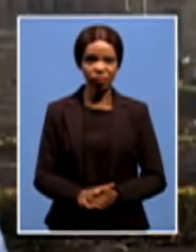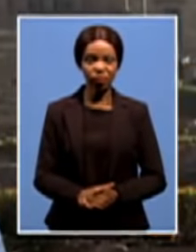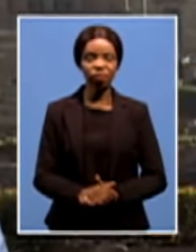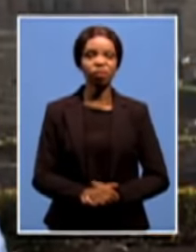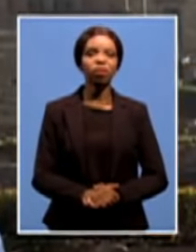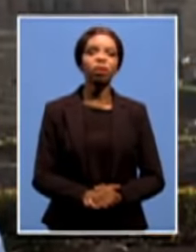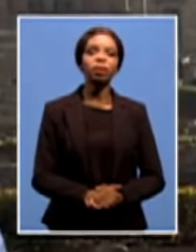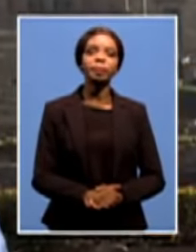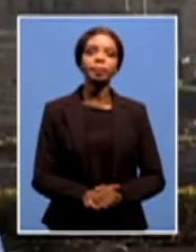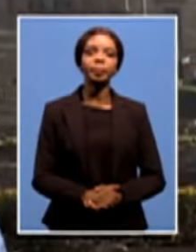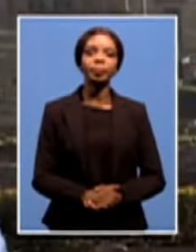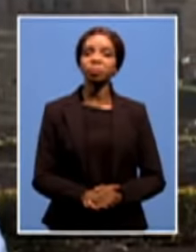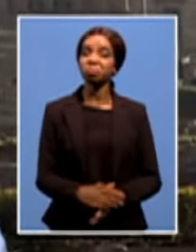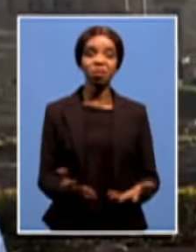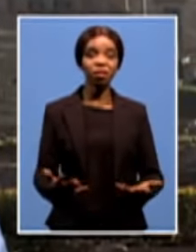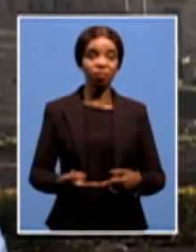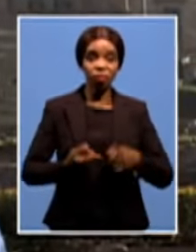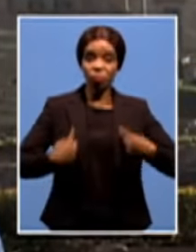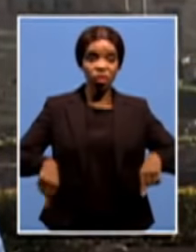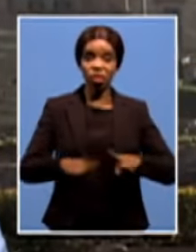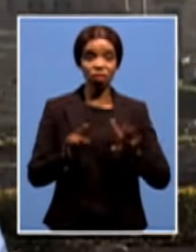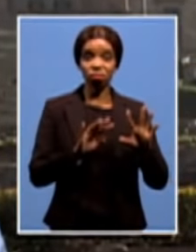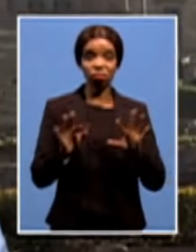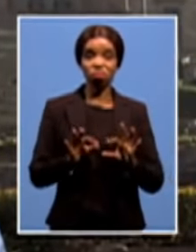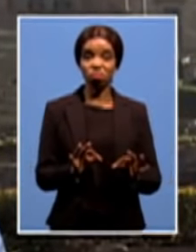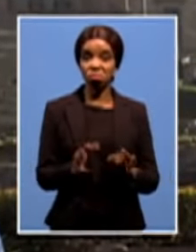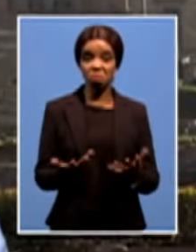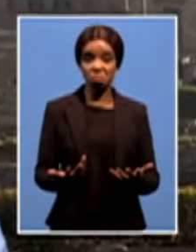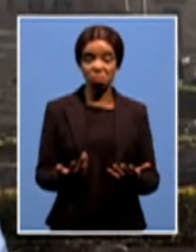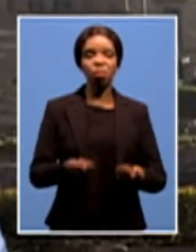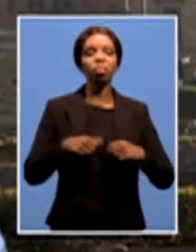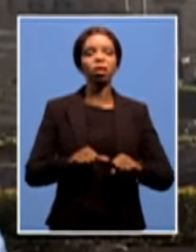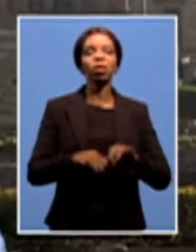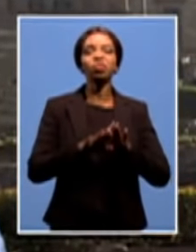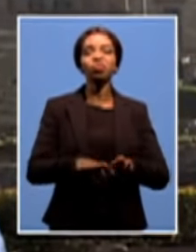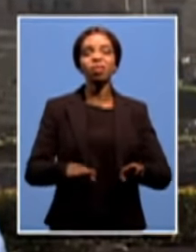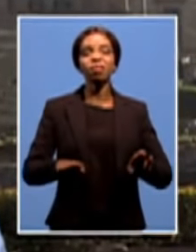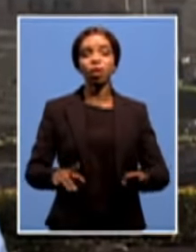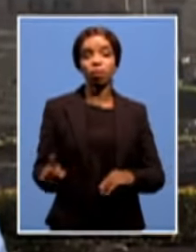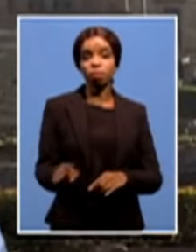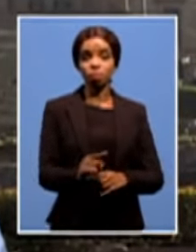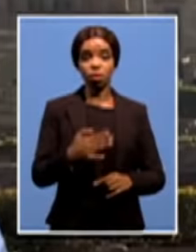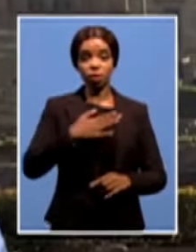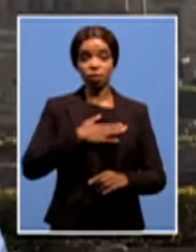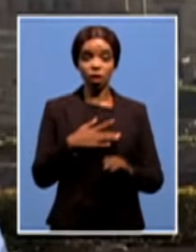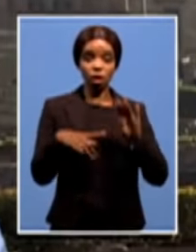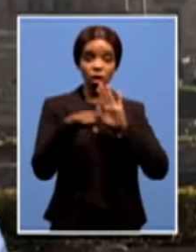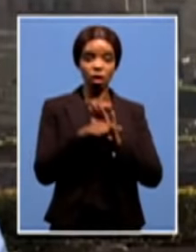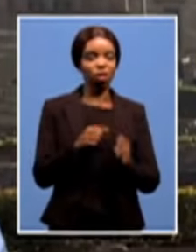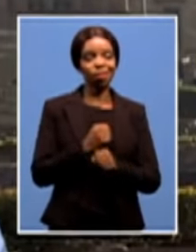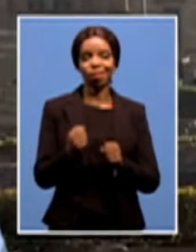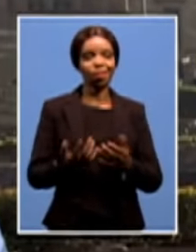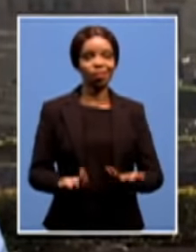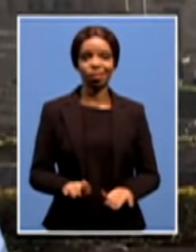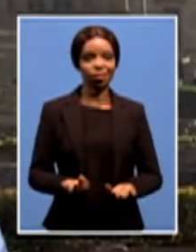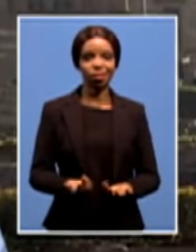Well, it's if we don't get it right, children will be disadvantaged. This is why we are